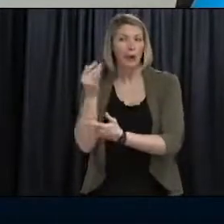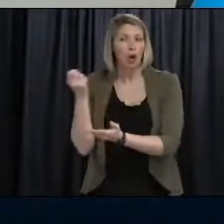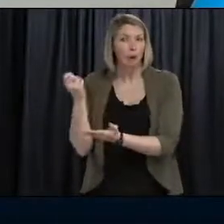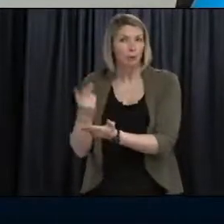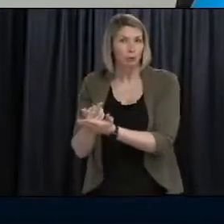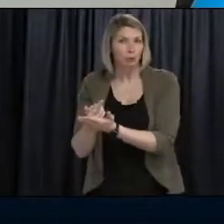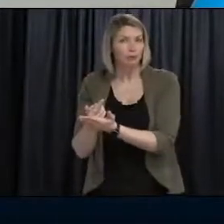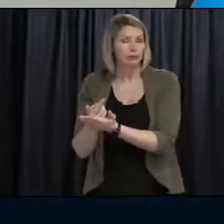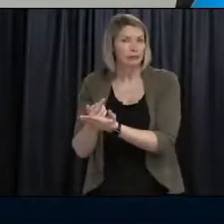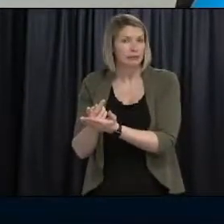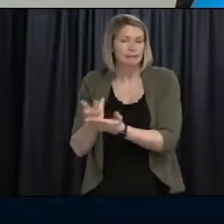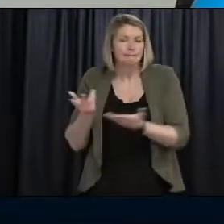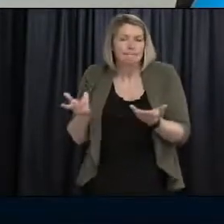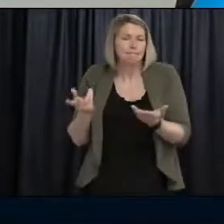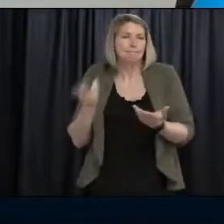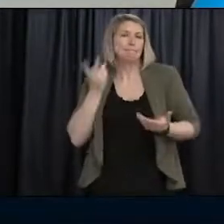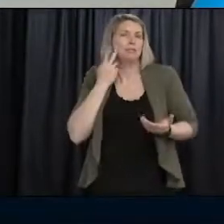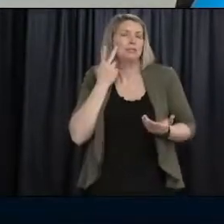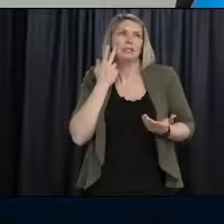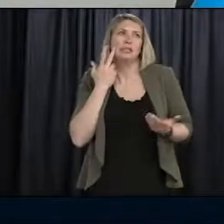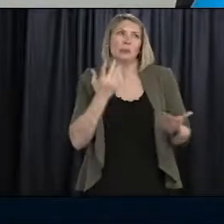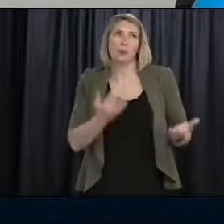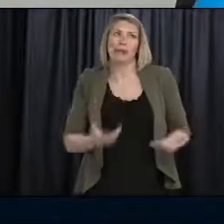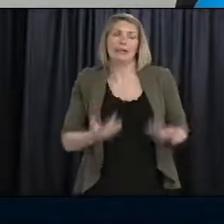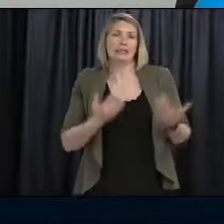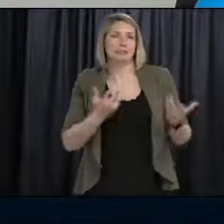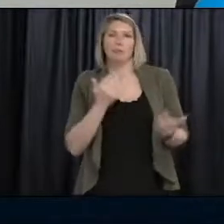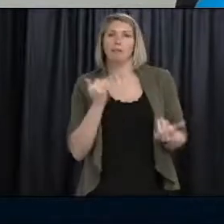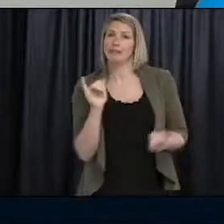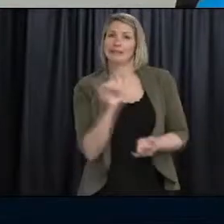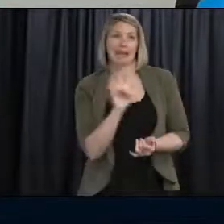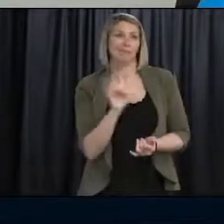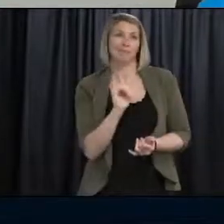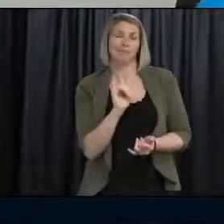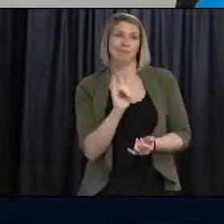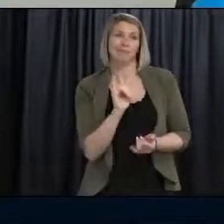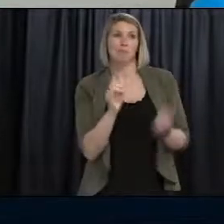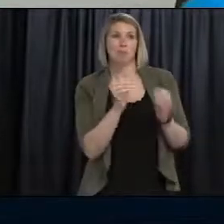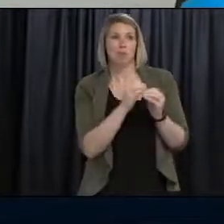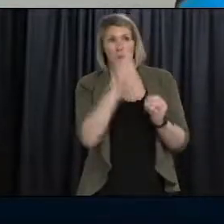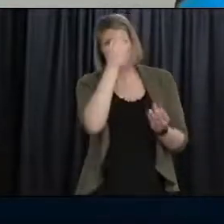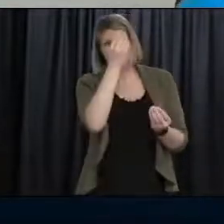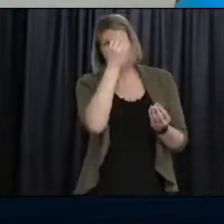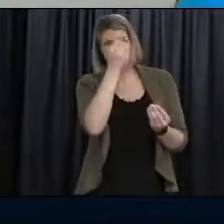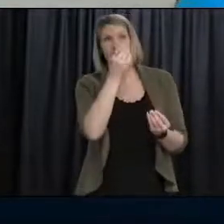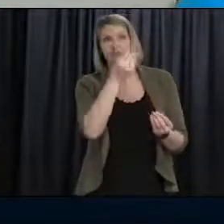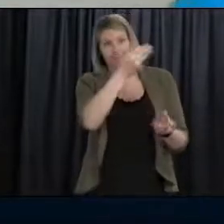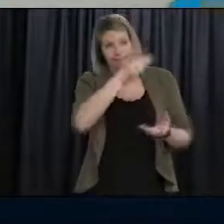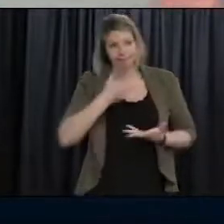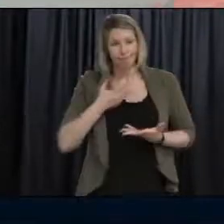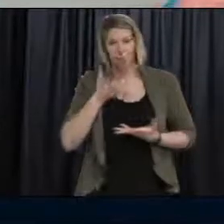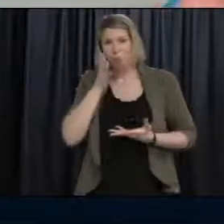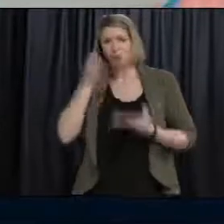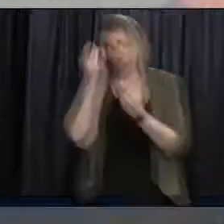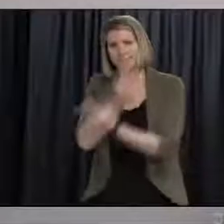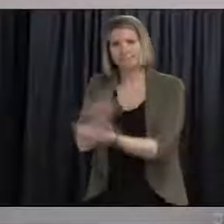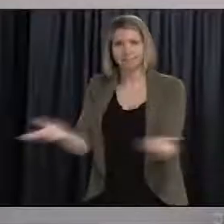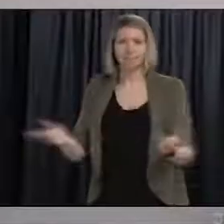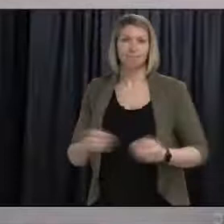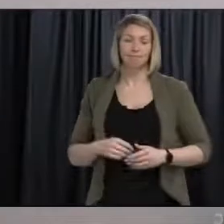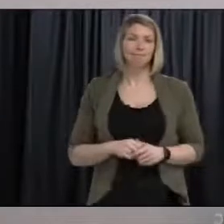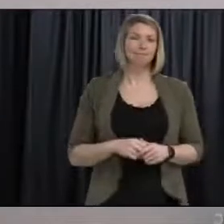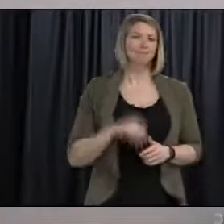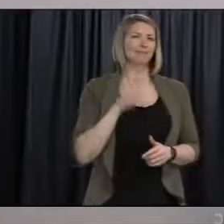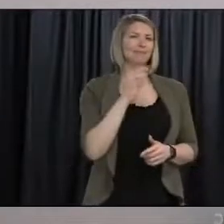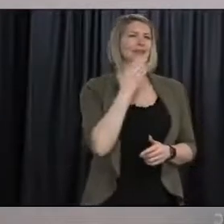Health Canada. So we're waiting to hear more information from the federal government, of course, always. Thank you.